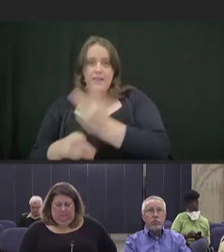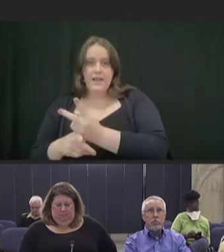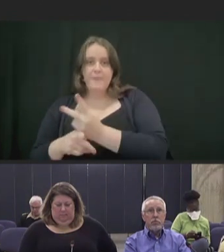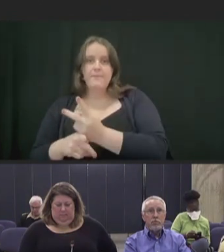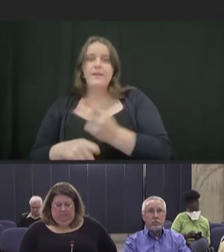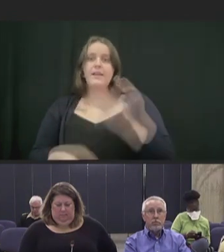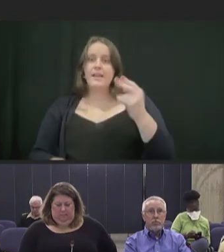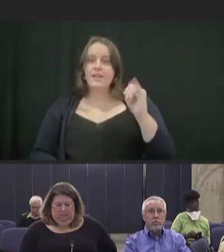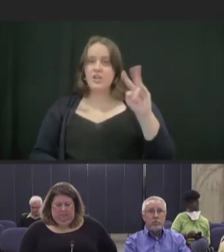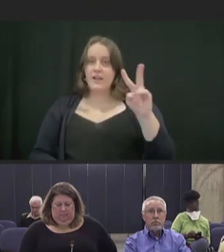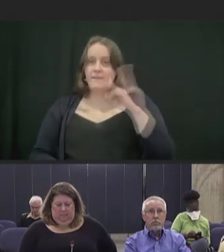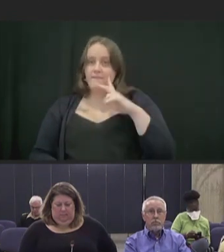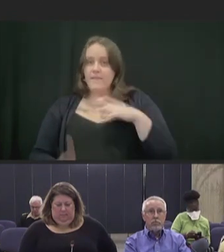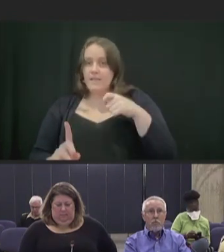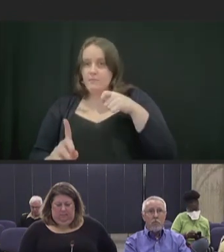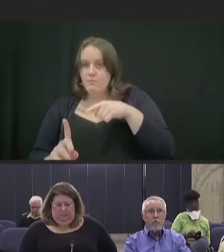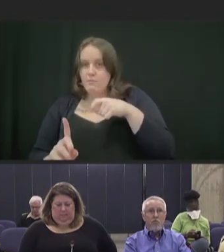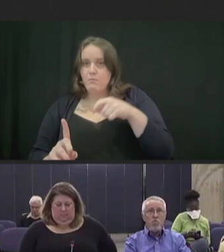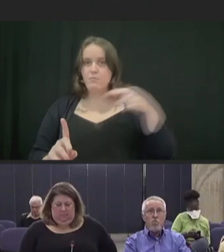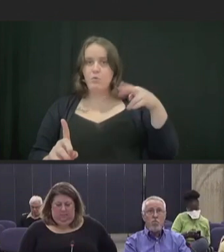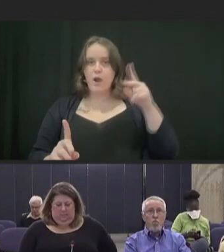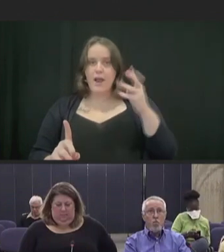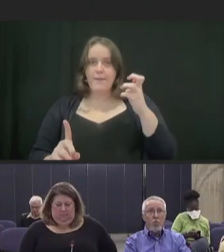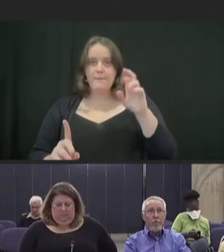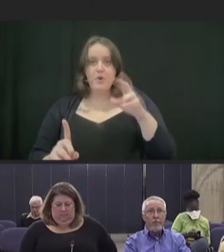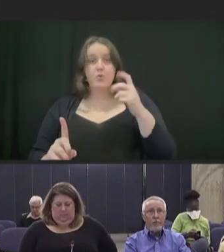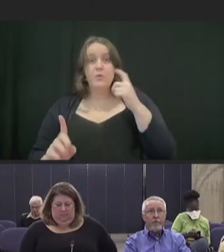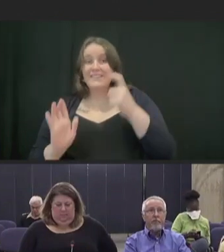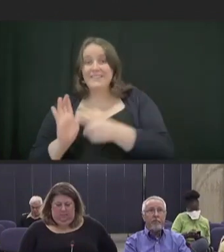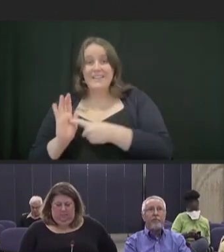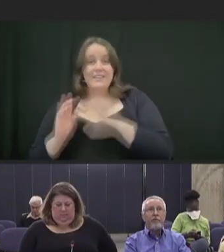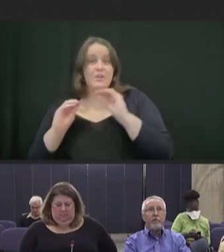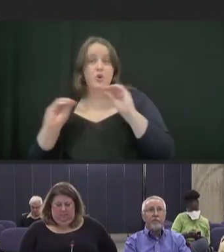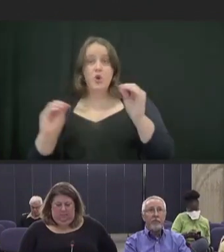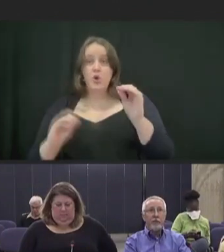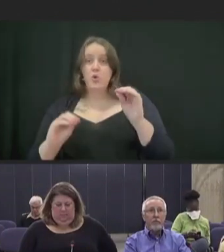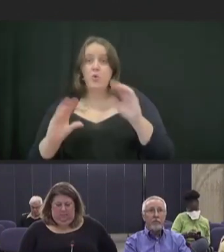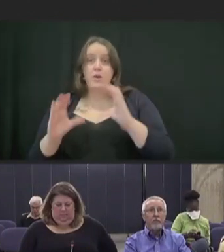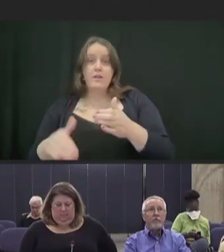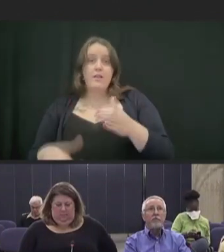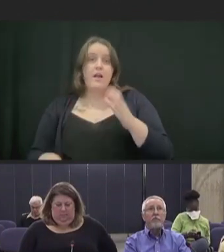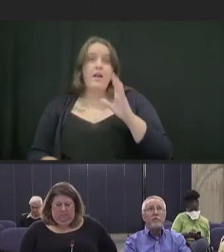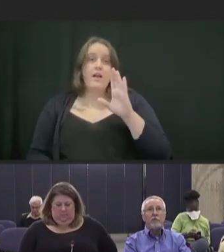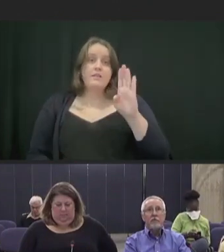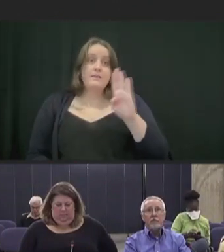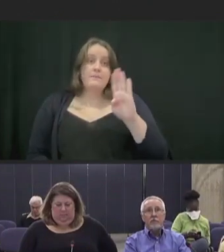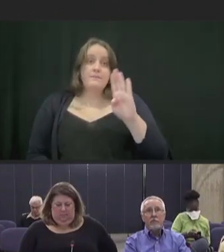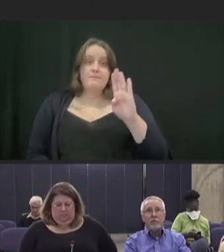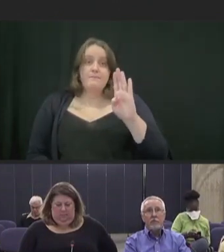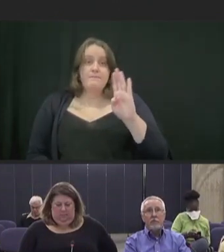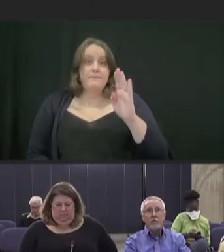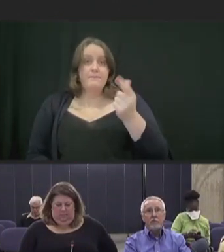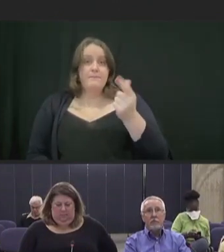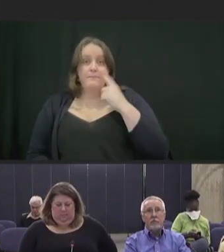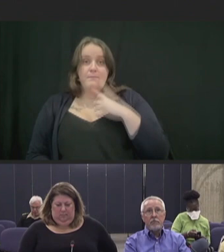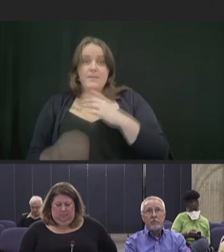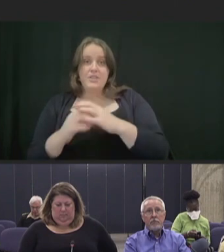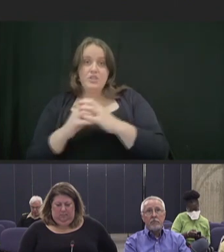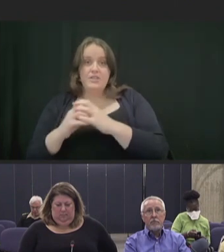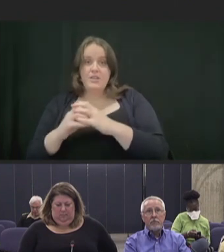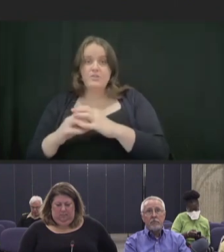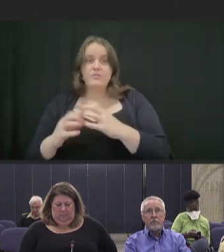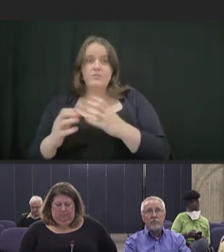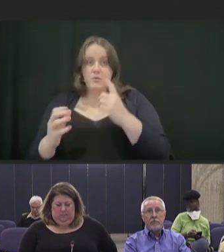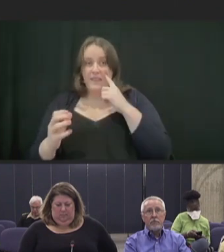B cells in those animals. So we think the germline targeting strategy was necessary. We also looked in the blood at memory